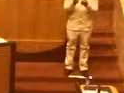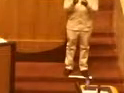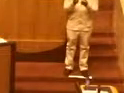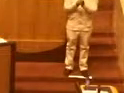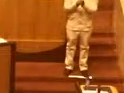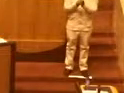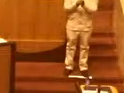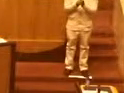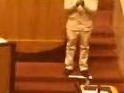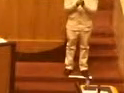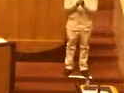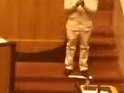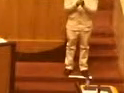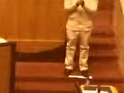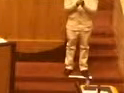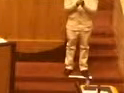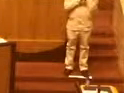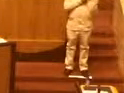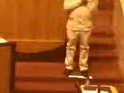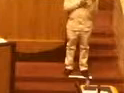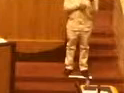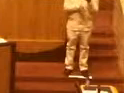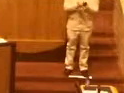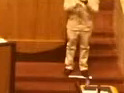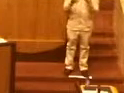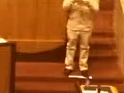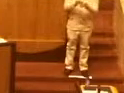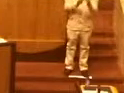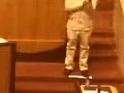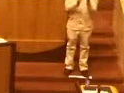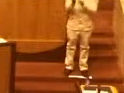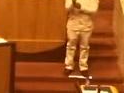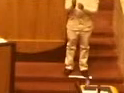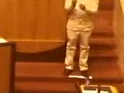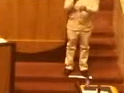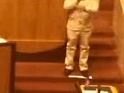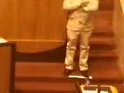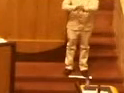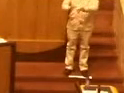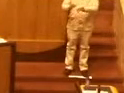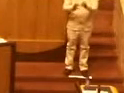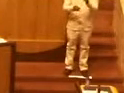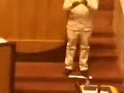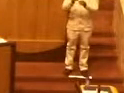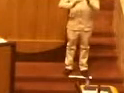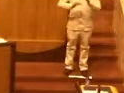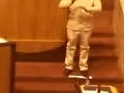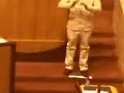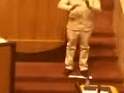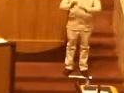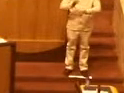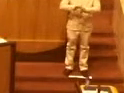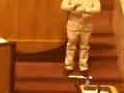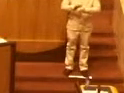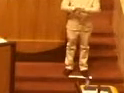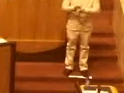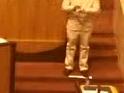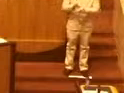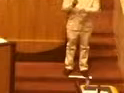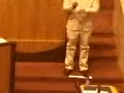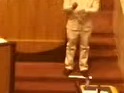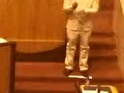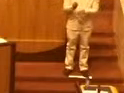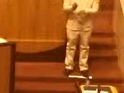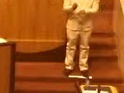department responsible for infrastructure implementation, including road construction. And importantly, it is a custodian of